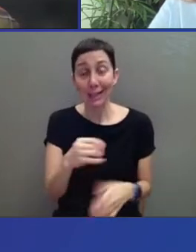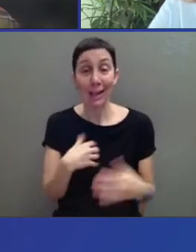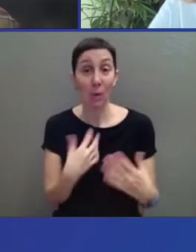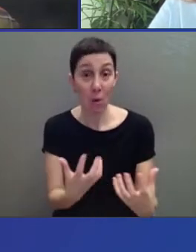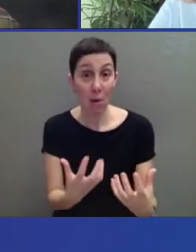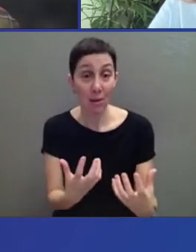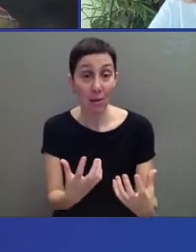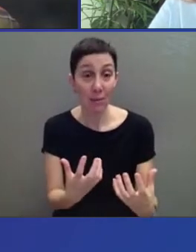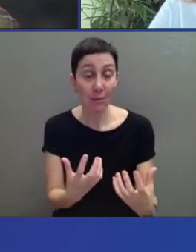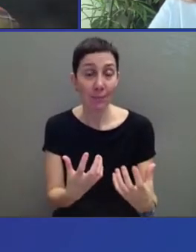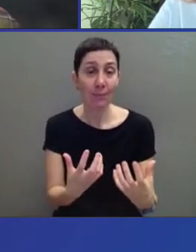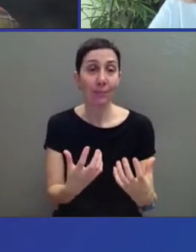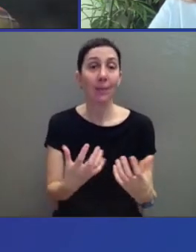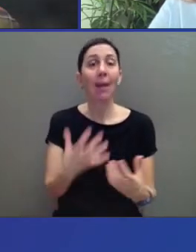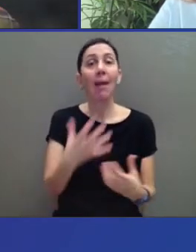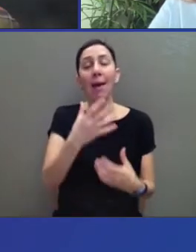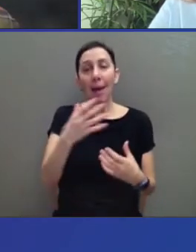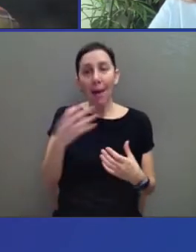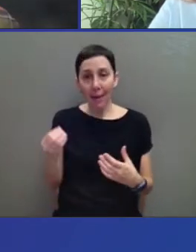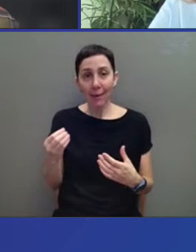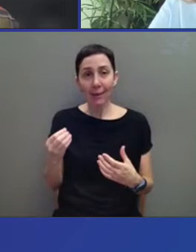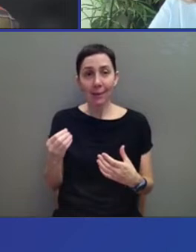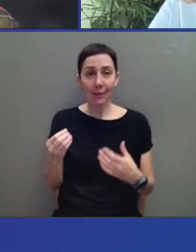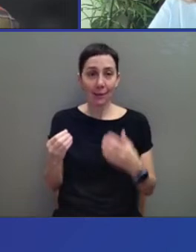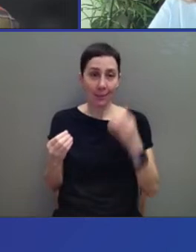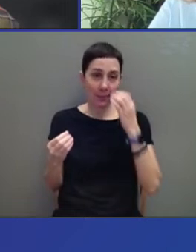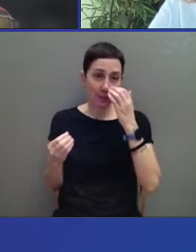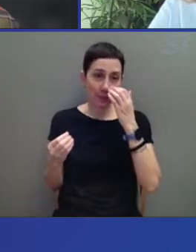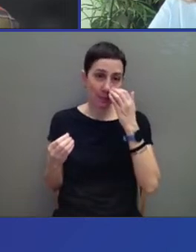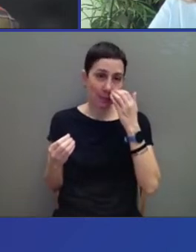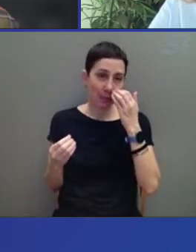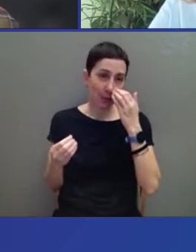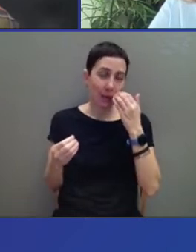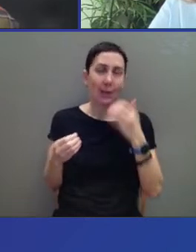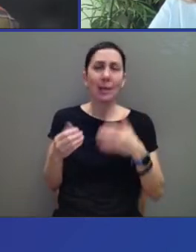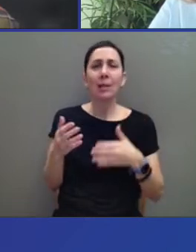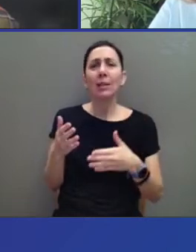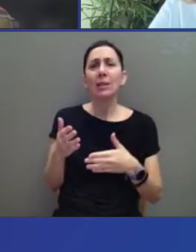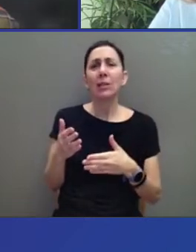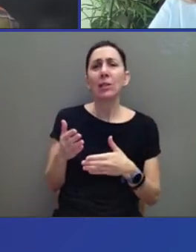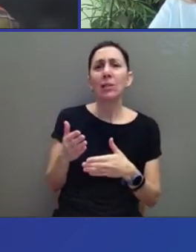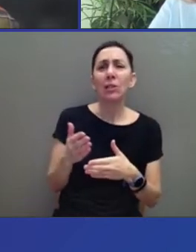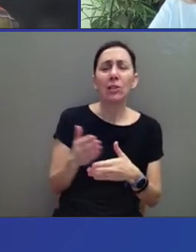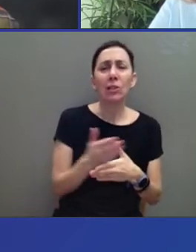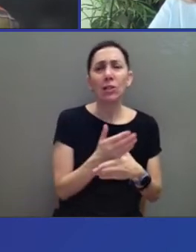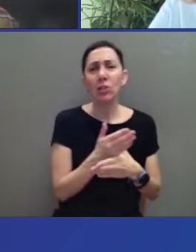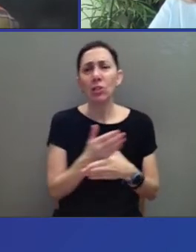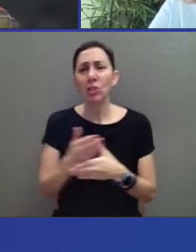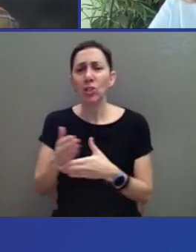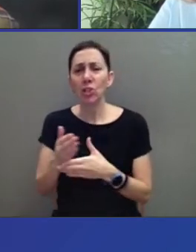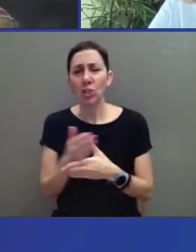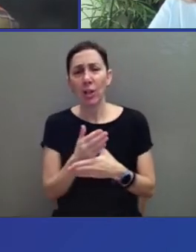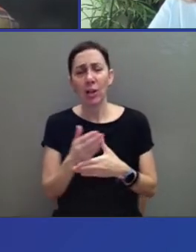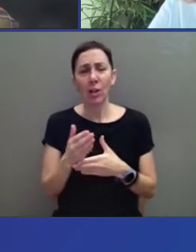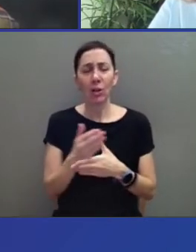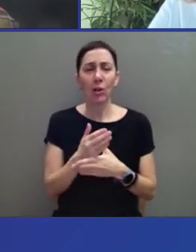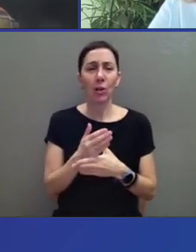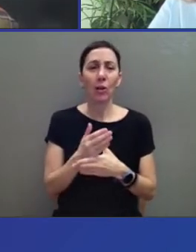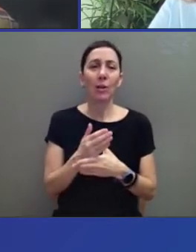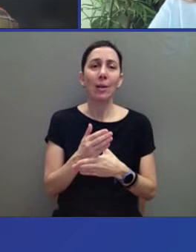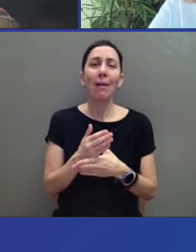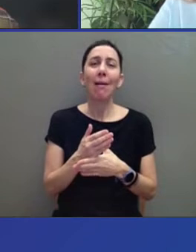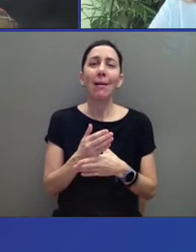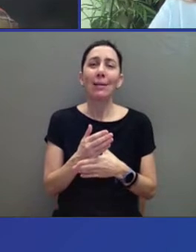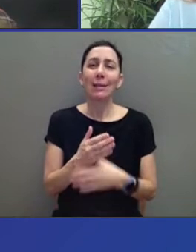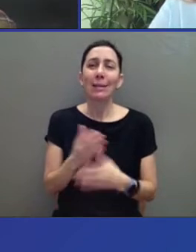then the shared kind of capacity, administrative infrastructures that we